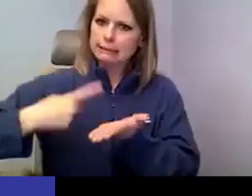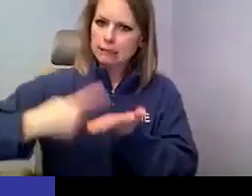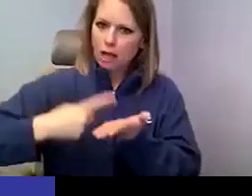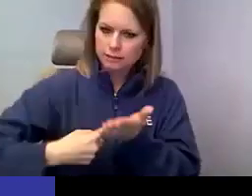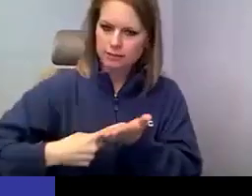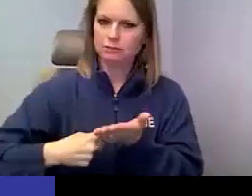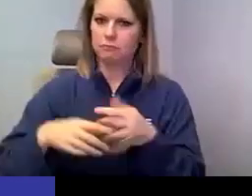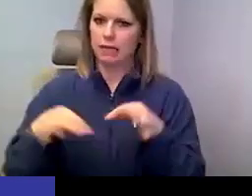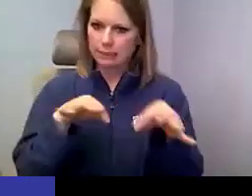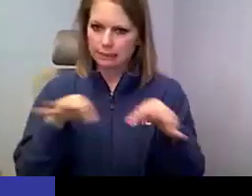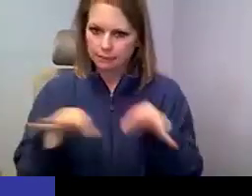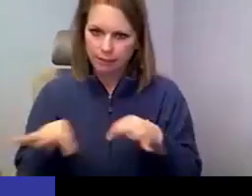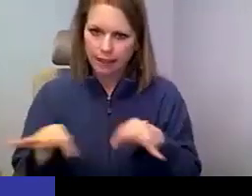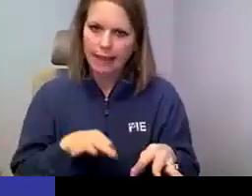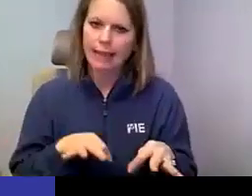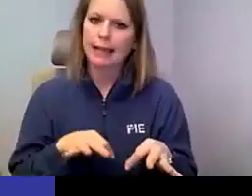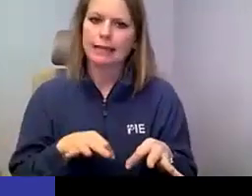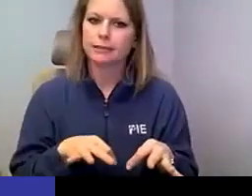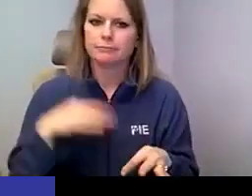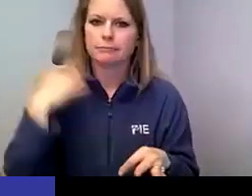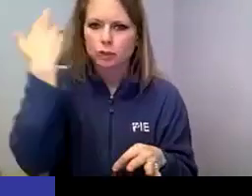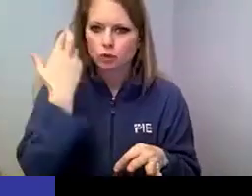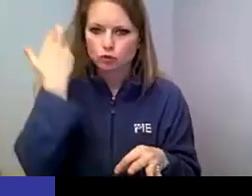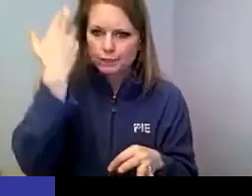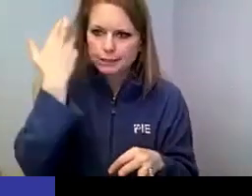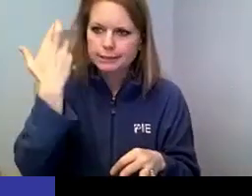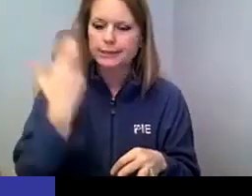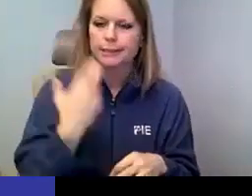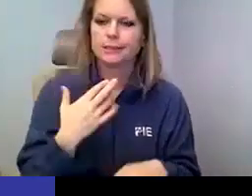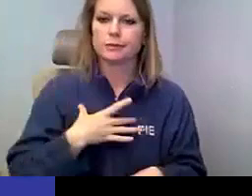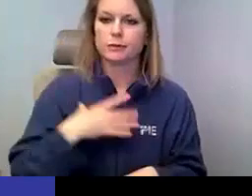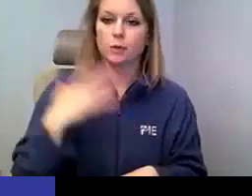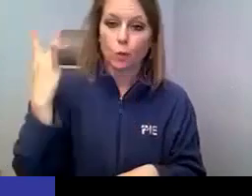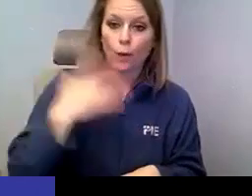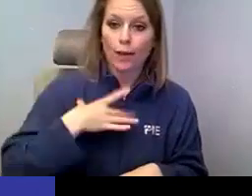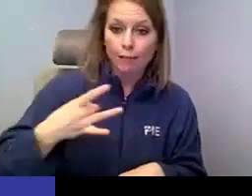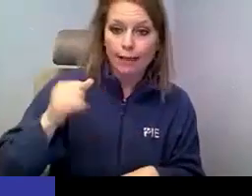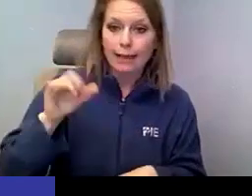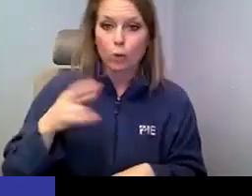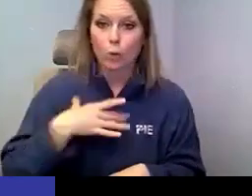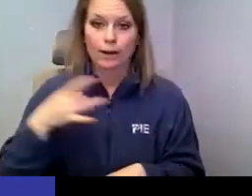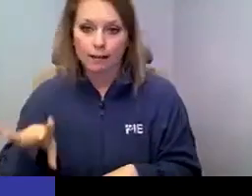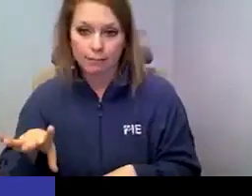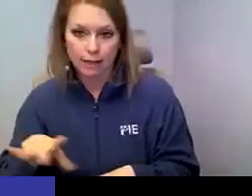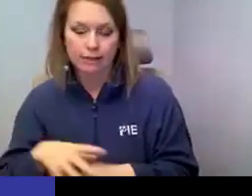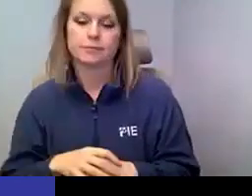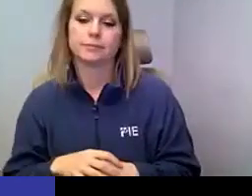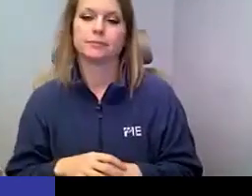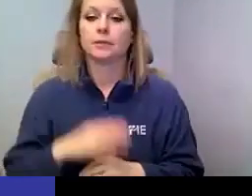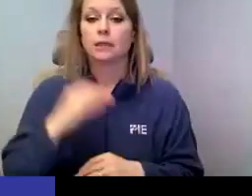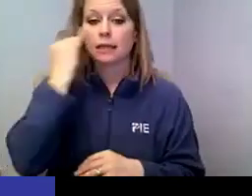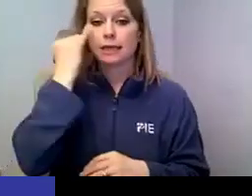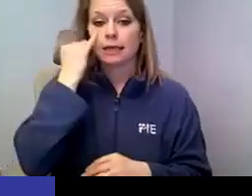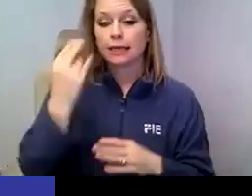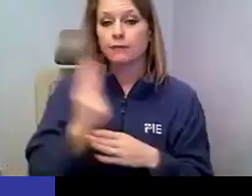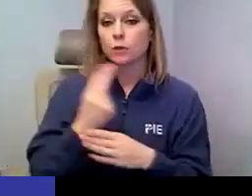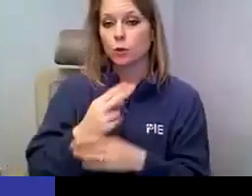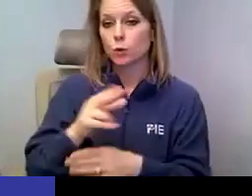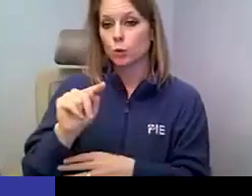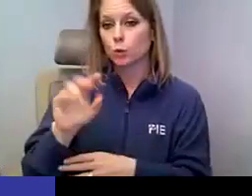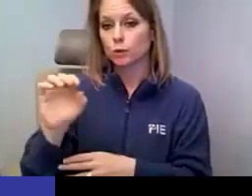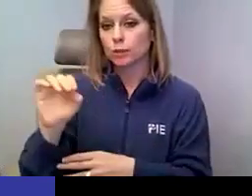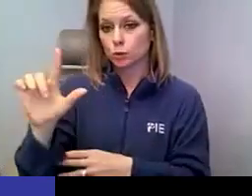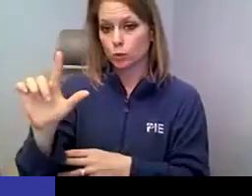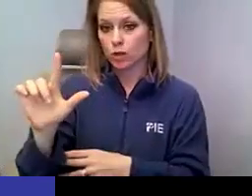data gotten from the source in the context of other data that you've collected. So if you use a tool that doesn't seem really